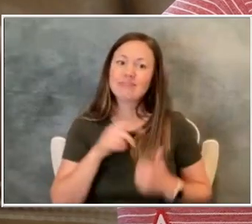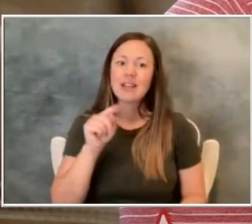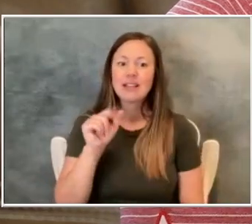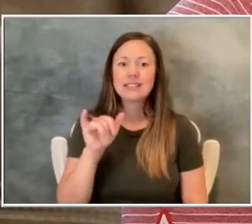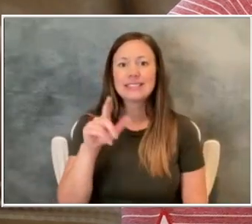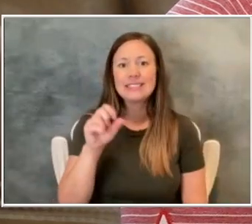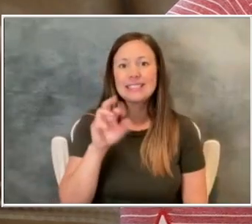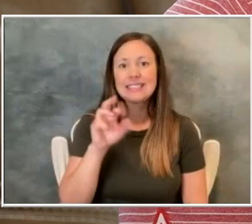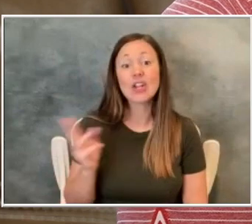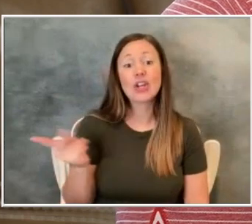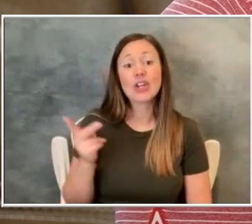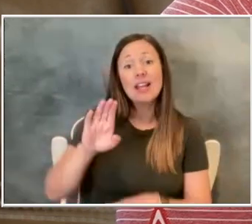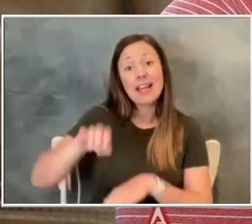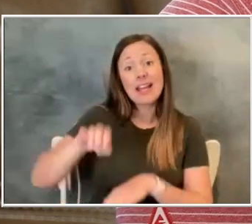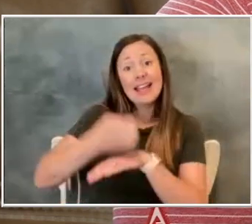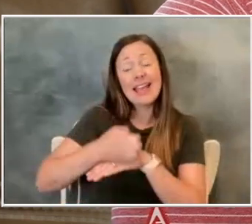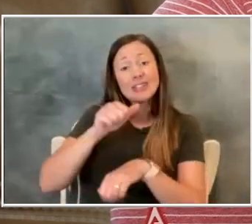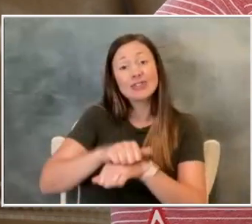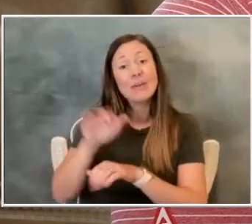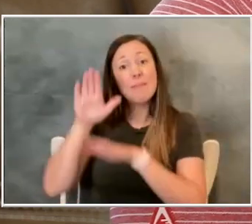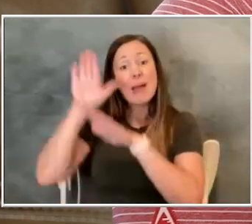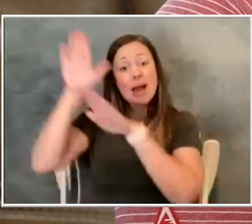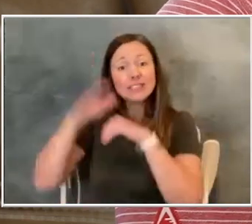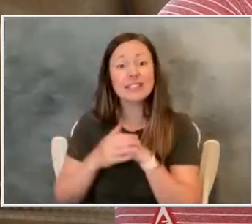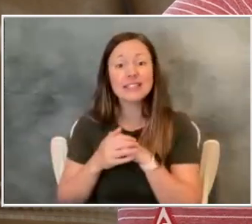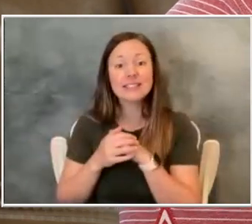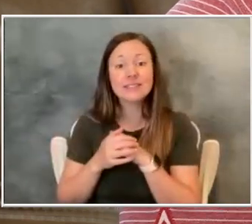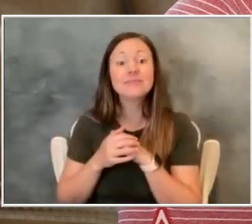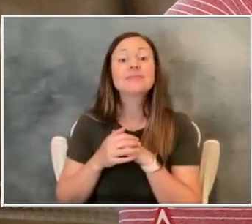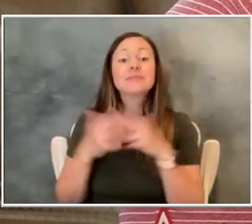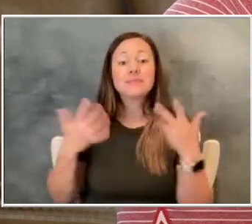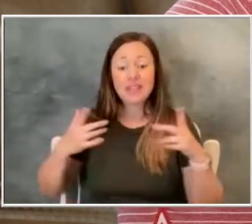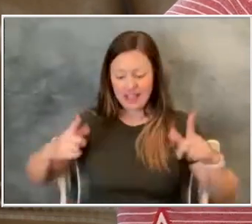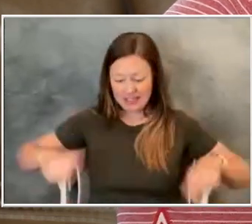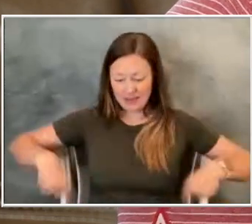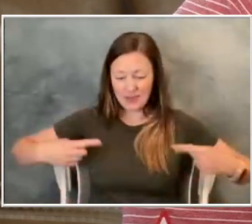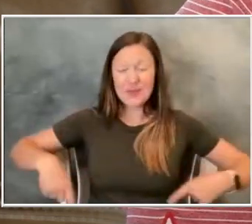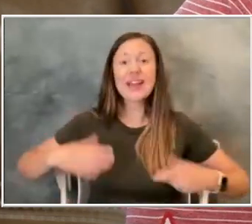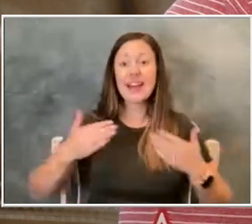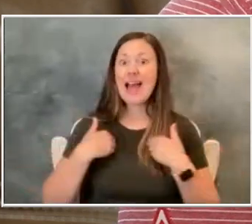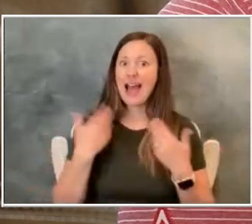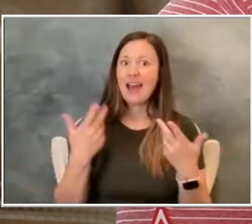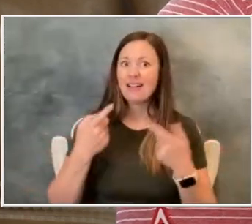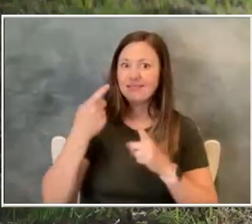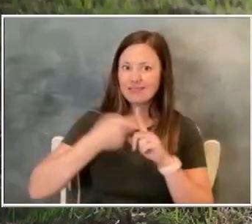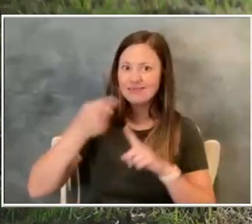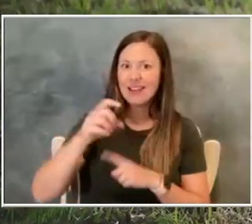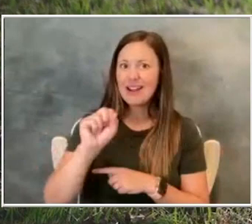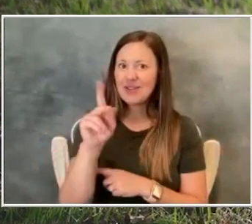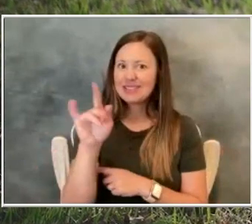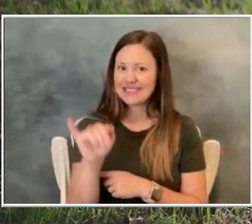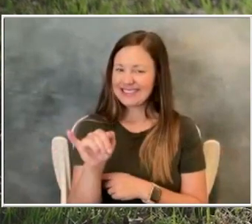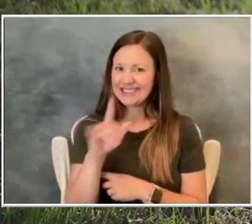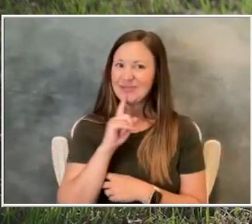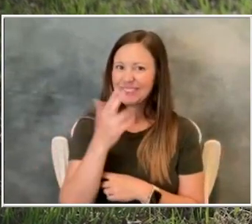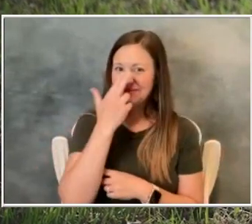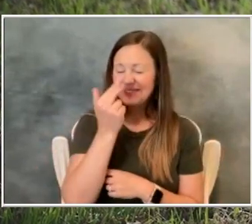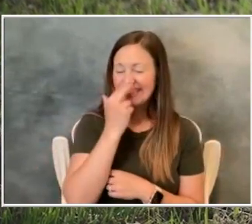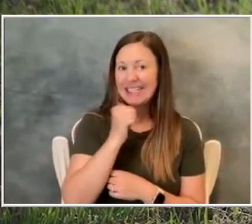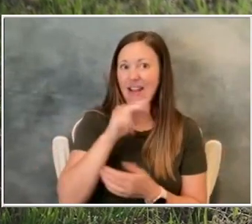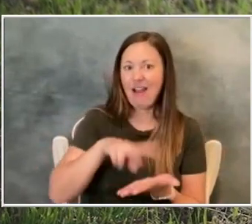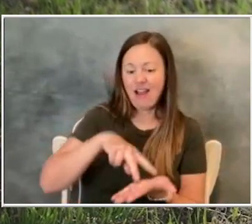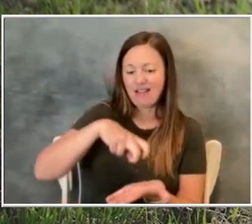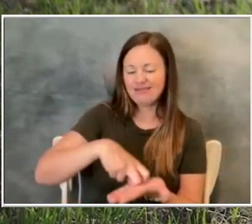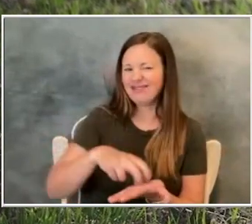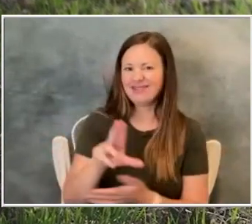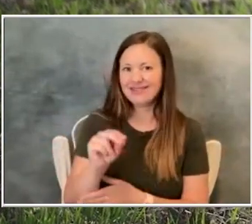got engaged on a mountain. I didn't get on one knee, I got on one ski since I'm a mono skier, so that's kind of the cliche behind it. Now they are